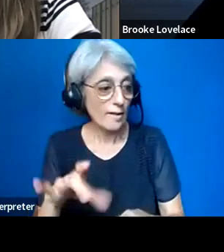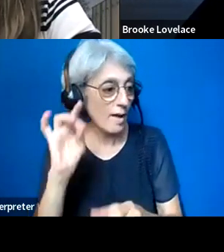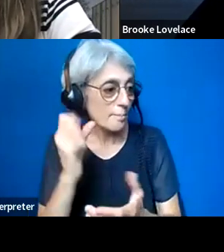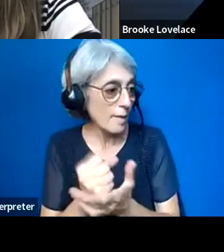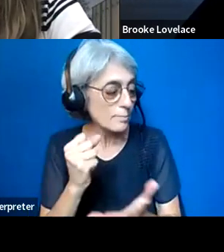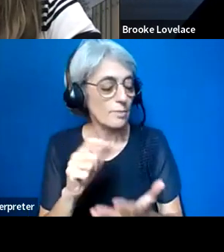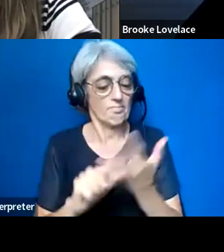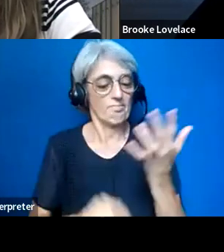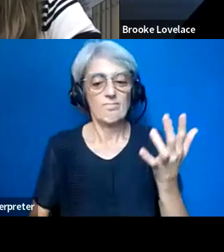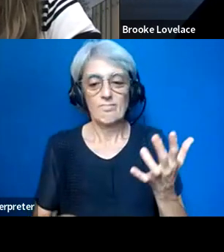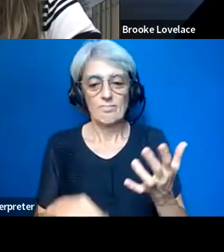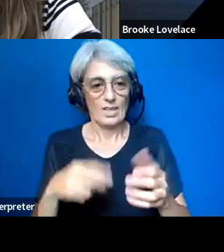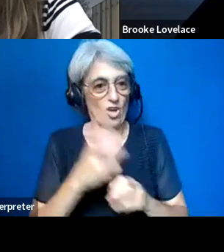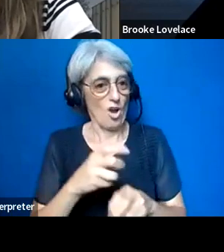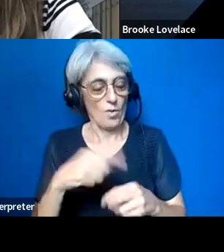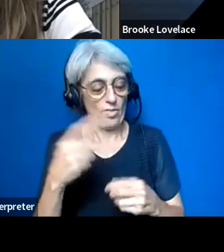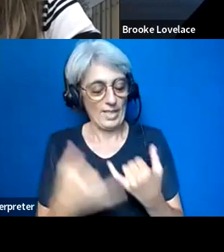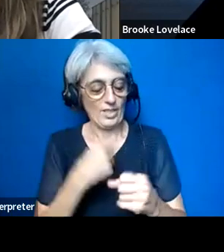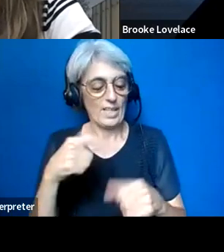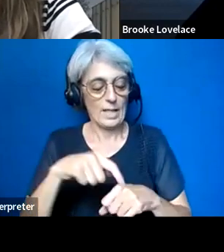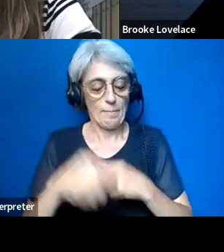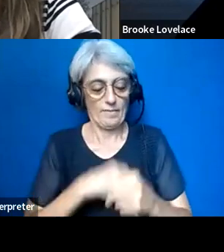So really the post office, you name it,